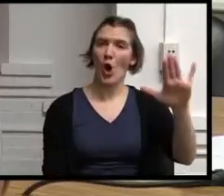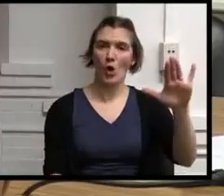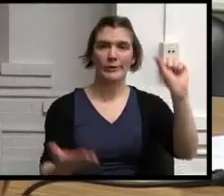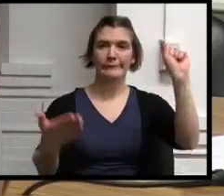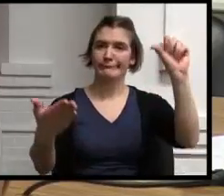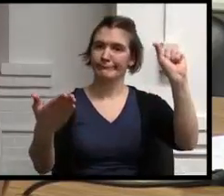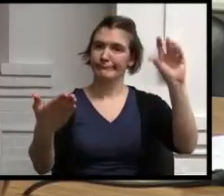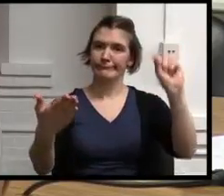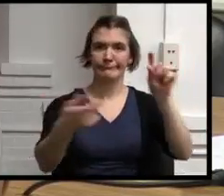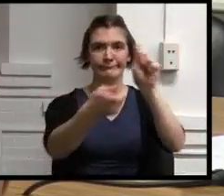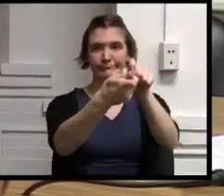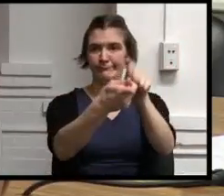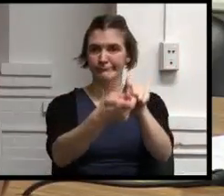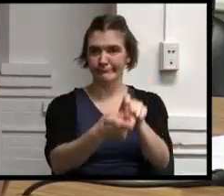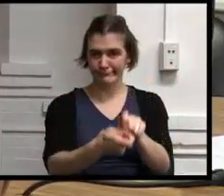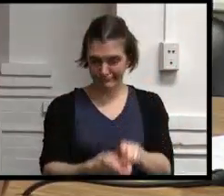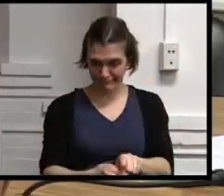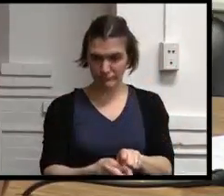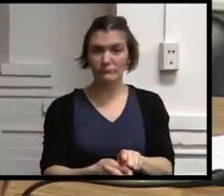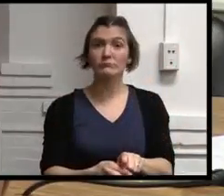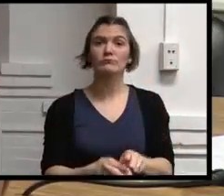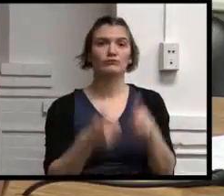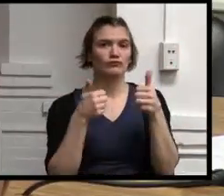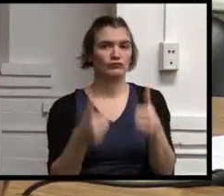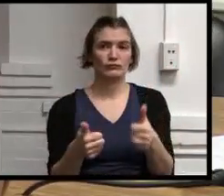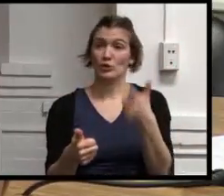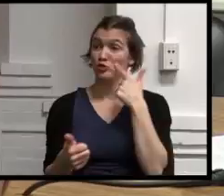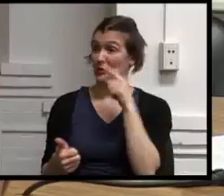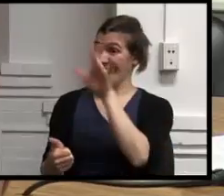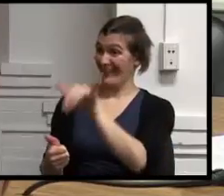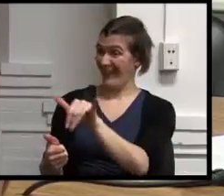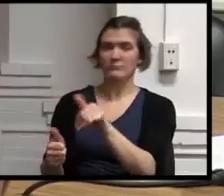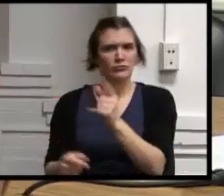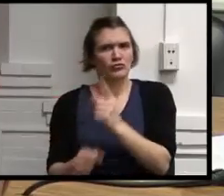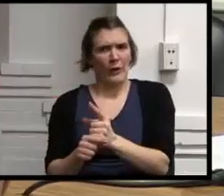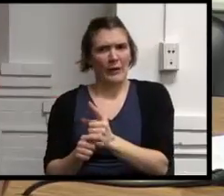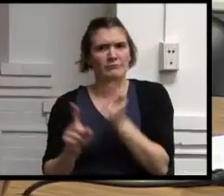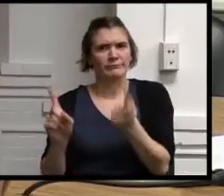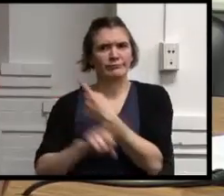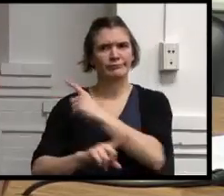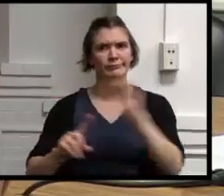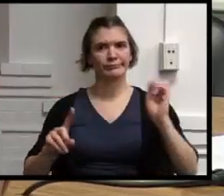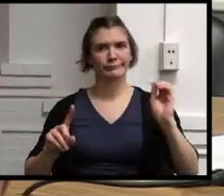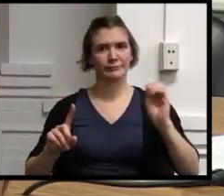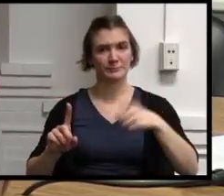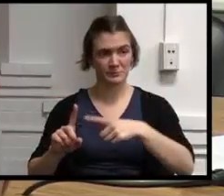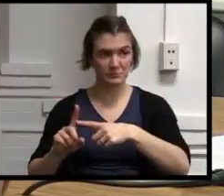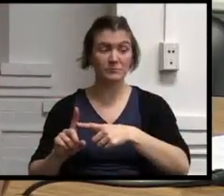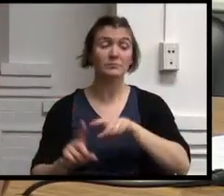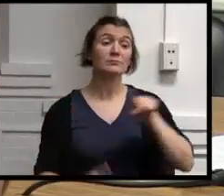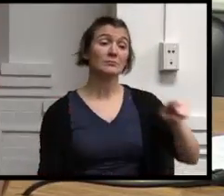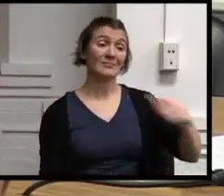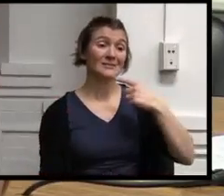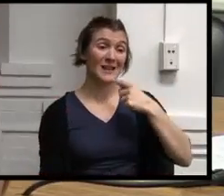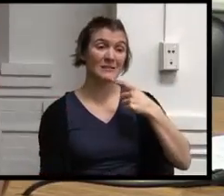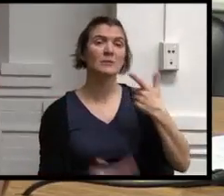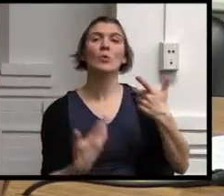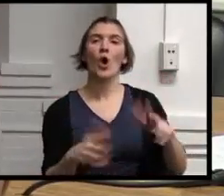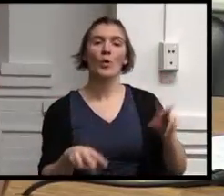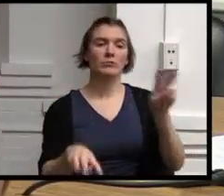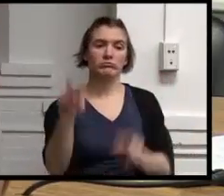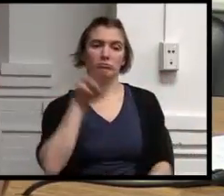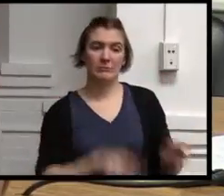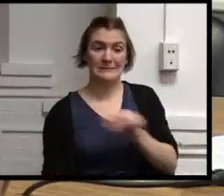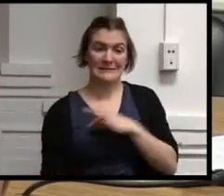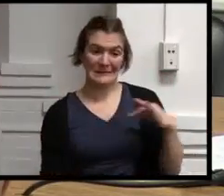the particulars of this, consistent with what was just presented, and also identifies in there that this has been reviewed and